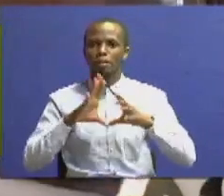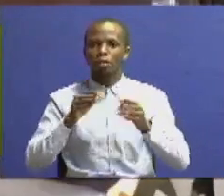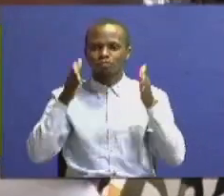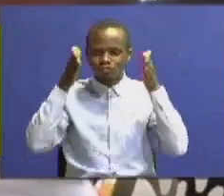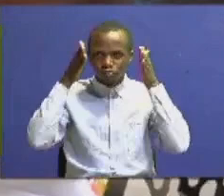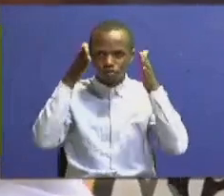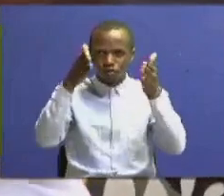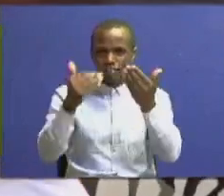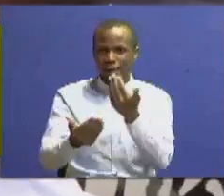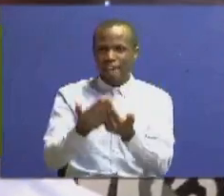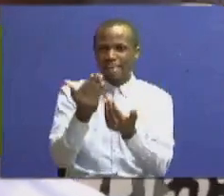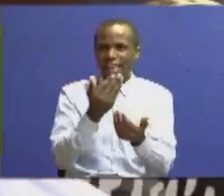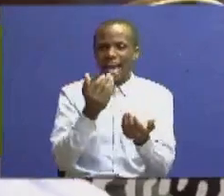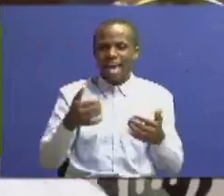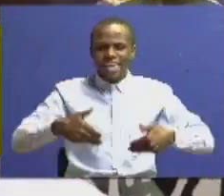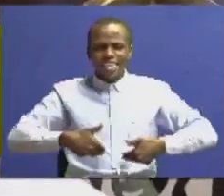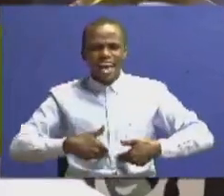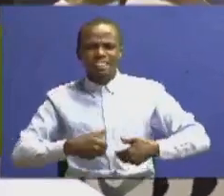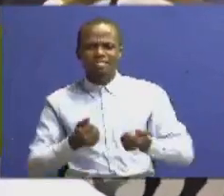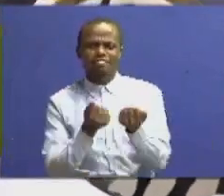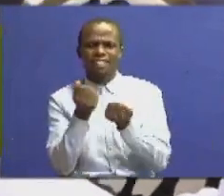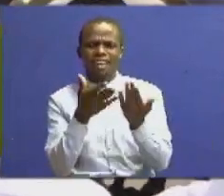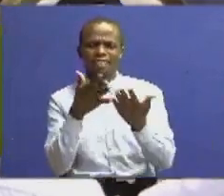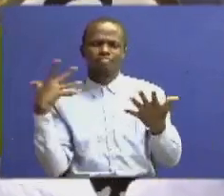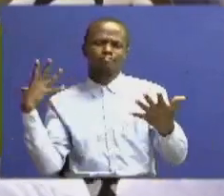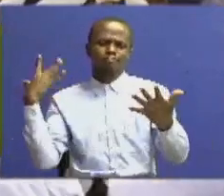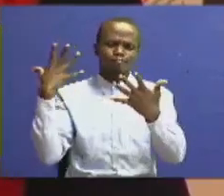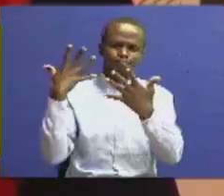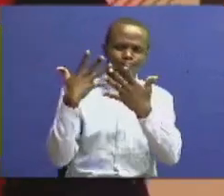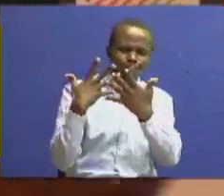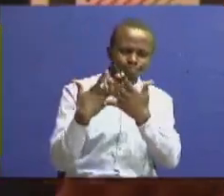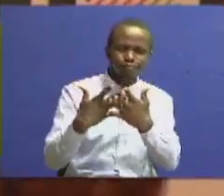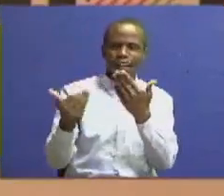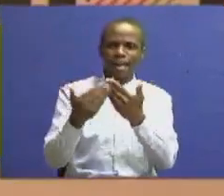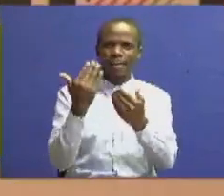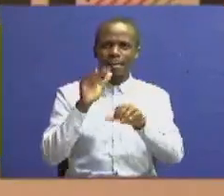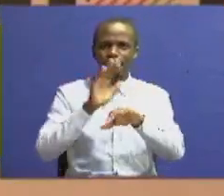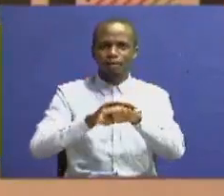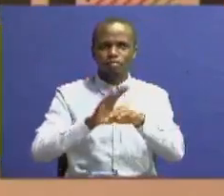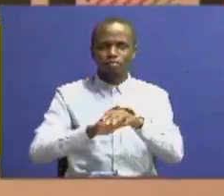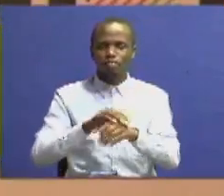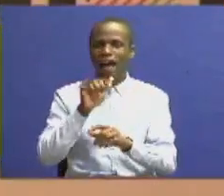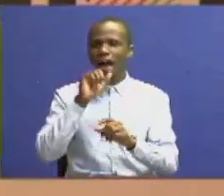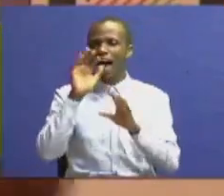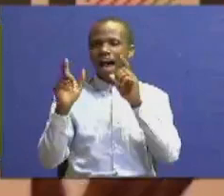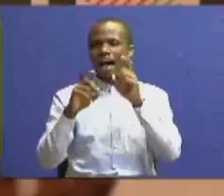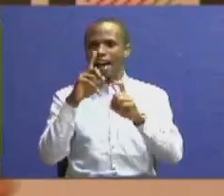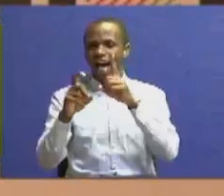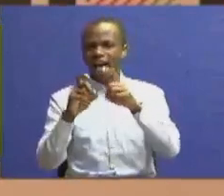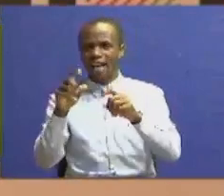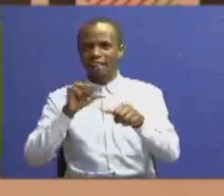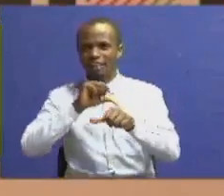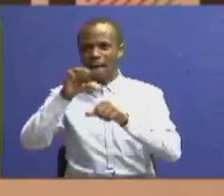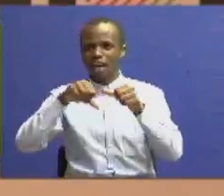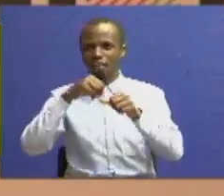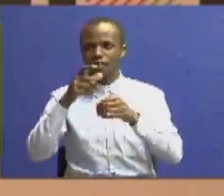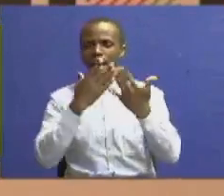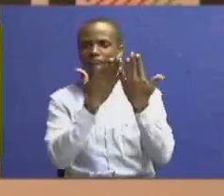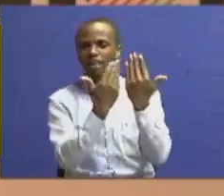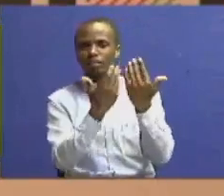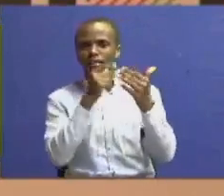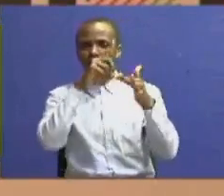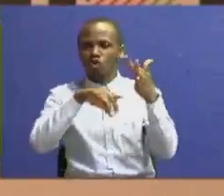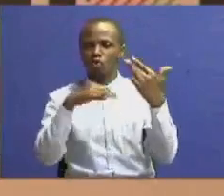in nurturing young drivers until they put them on the map. So I think I was asked to mention, you know, what are some of my